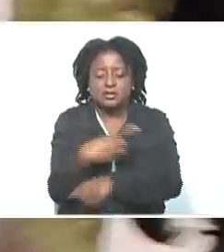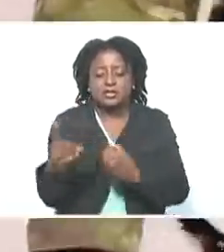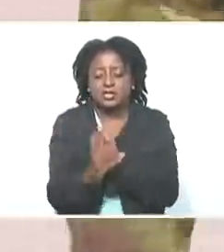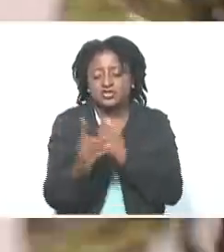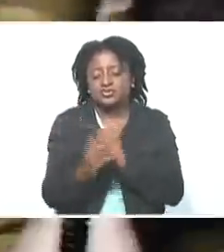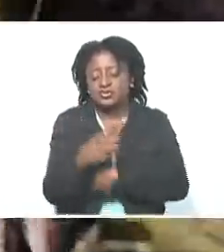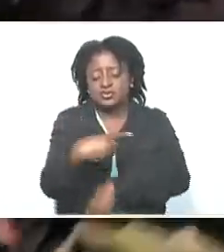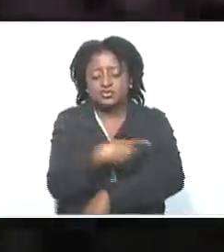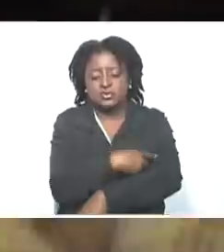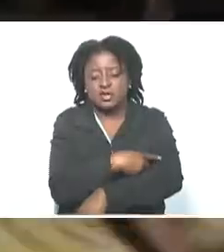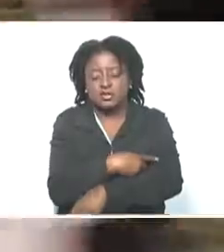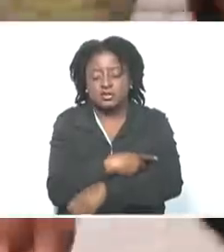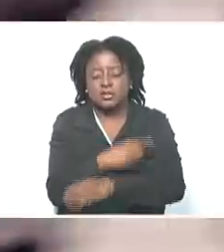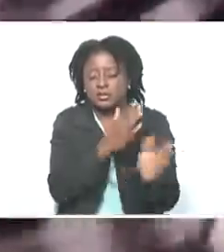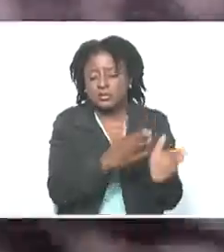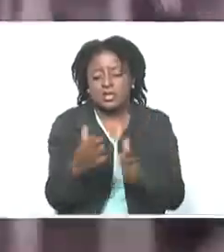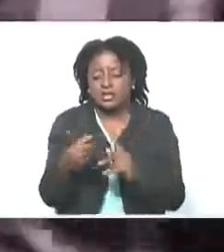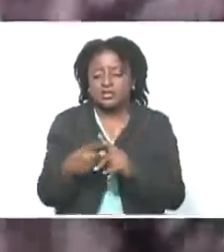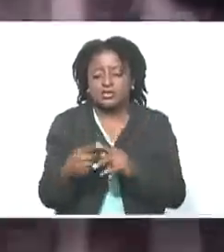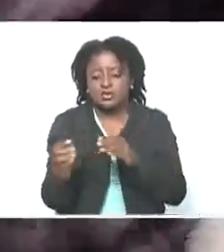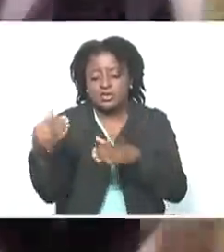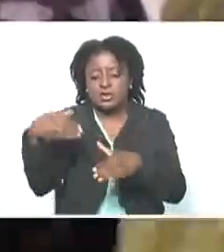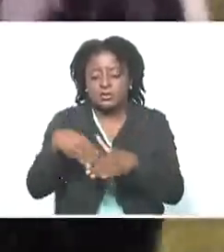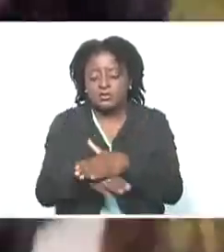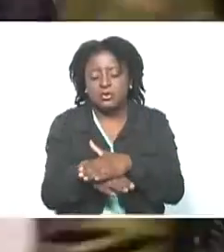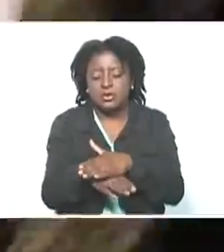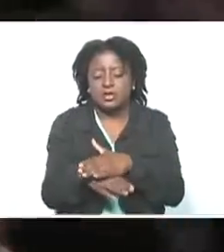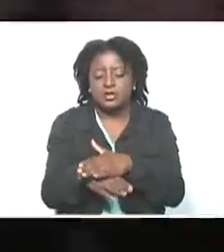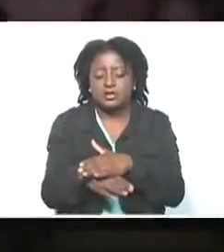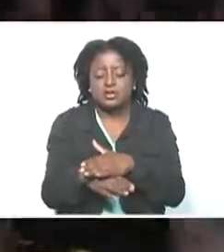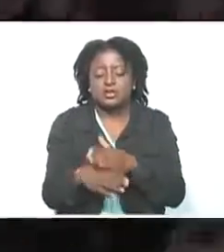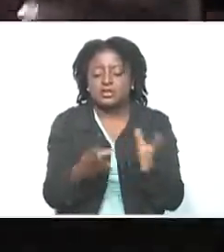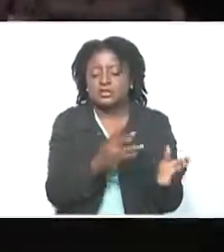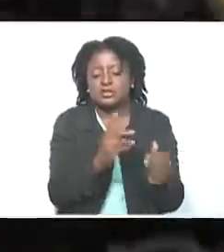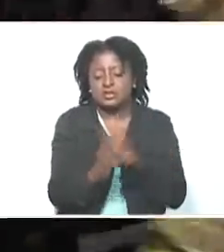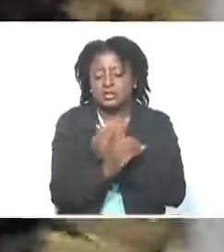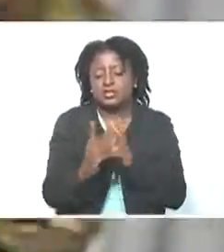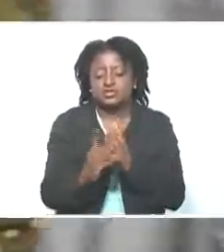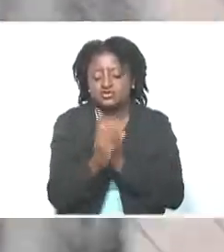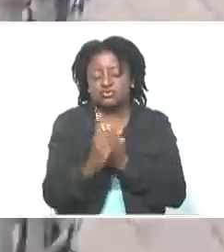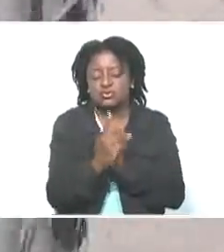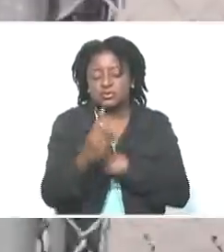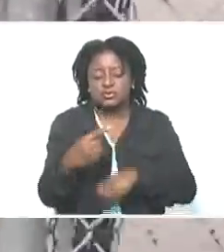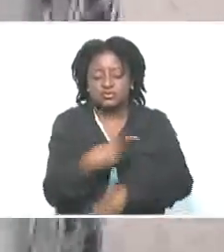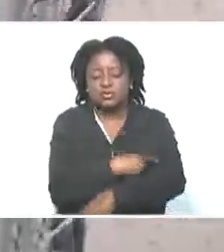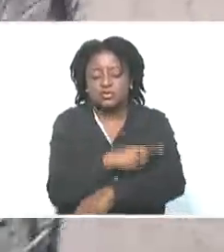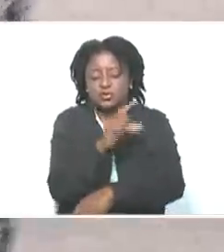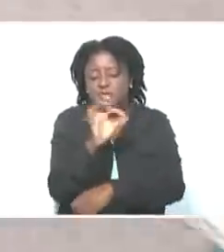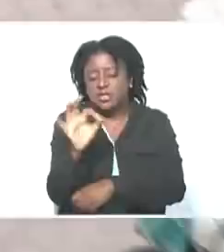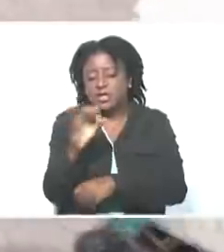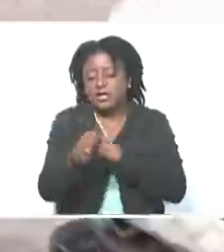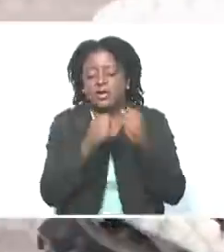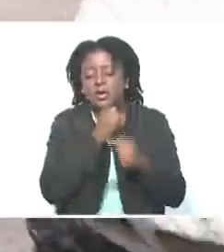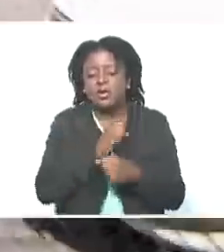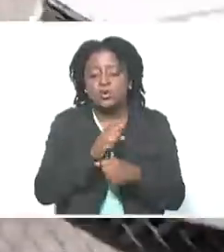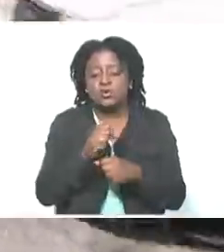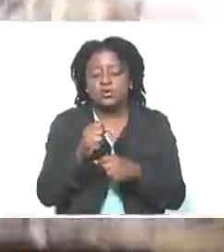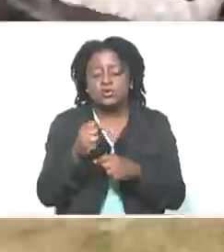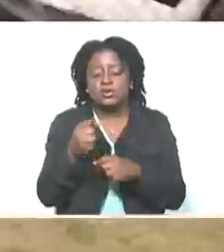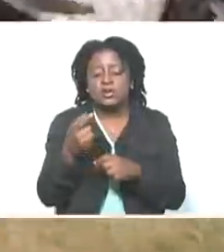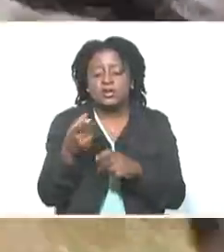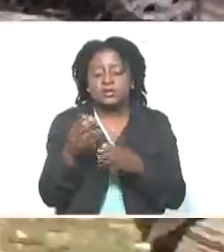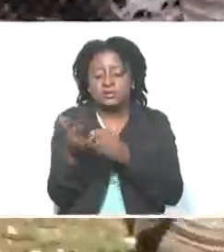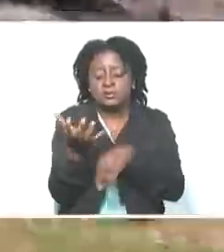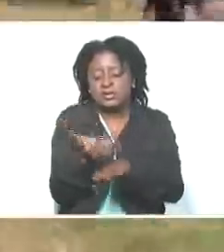supply, and conspiracy to import dangerous drugs. The 29-year-old resident of Suriname pleaded guilty to all charges.